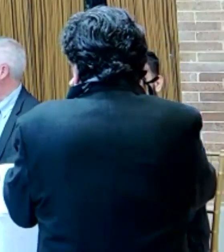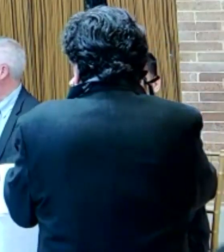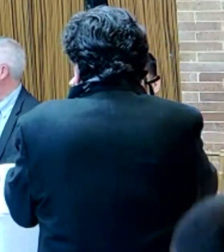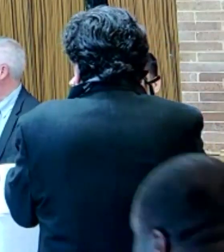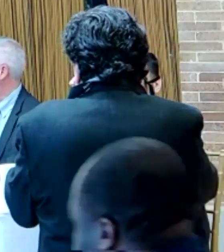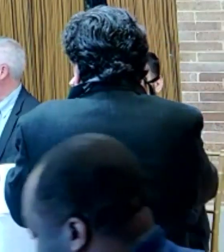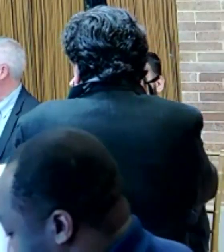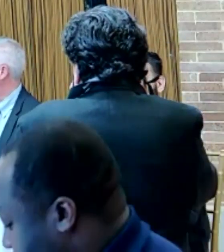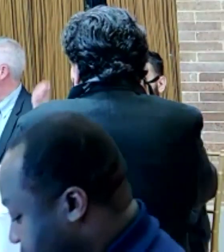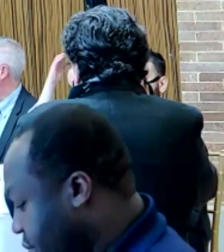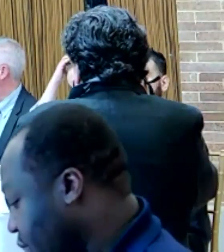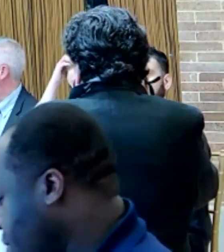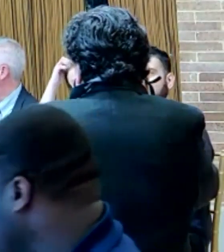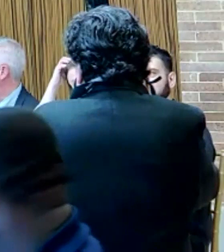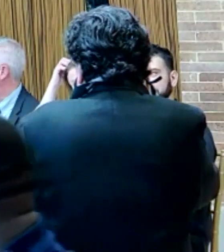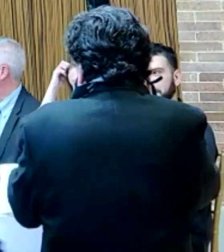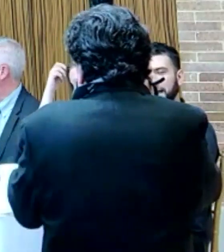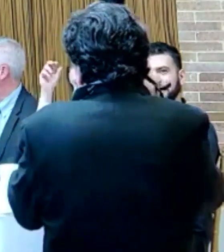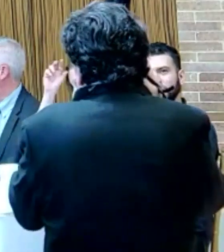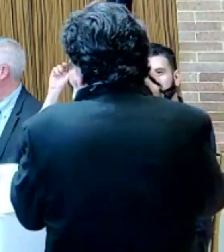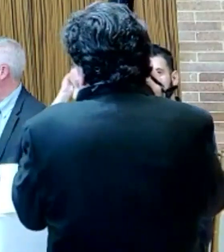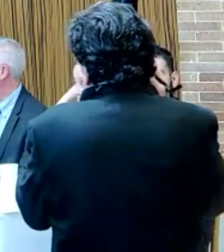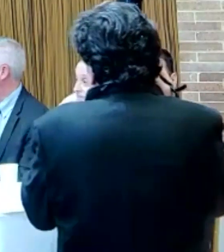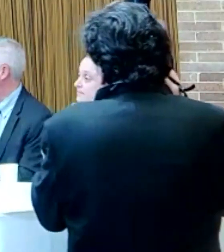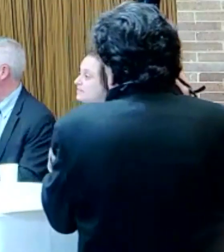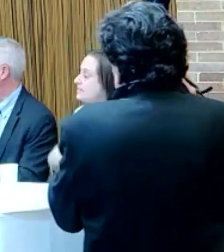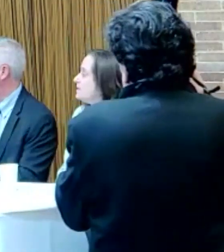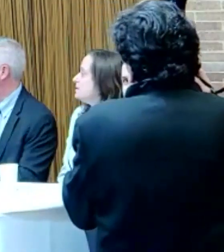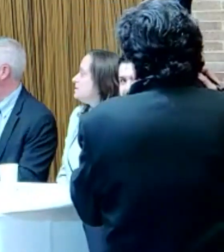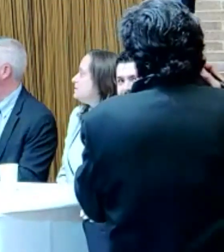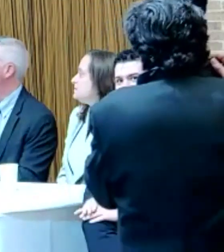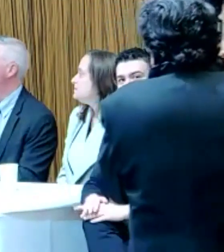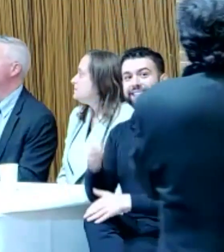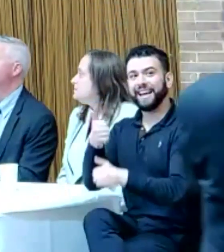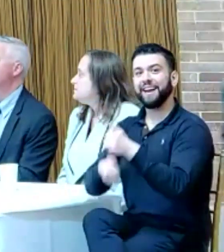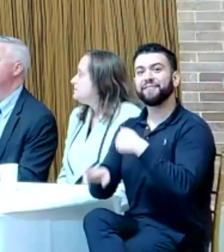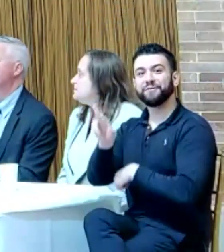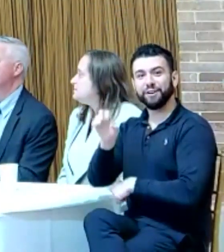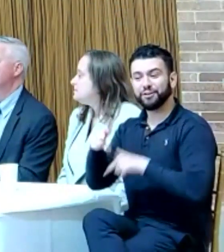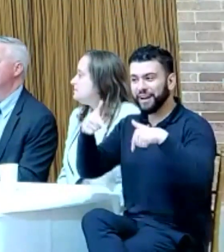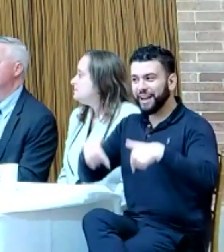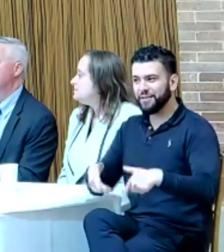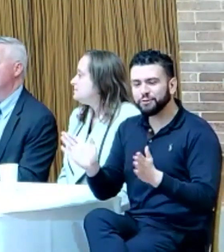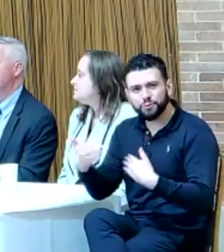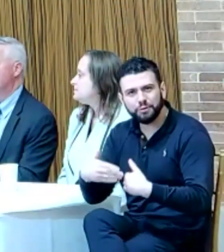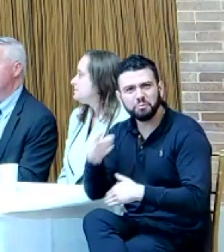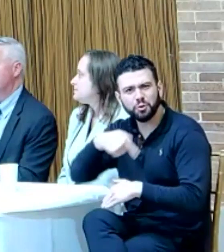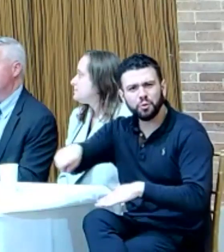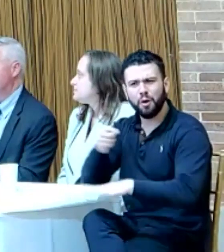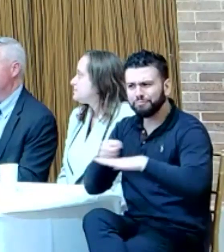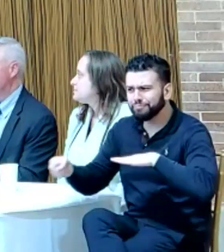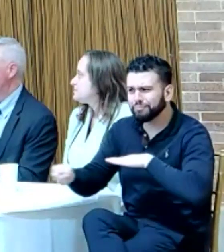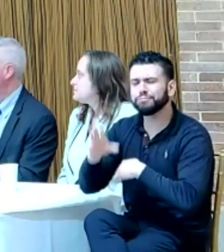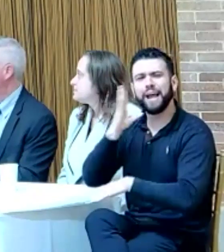person who's on the front line of fa housing every realtor in this room is on the front line of fa